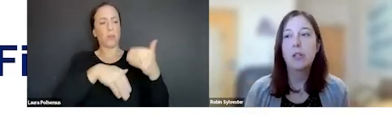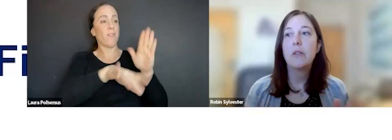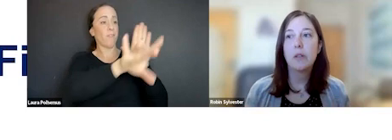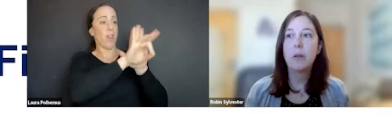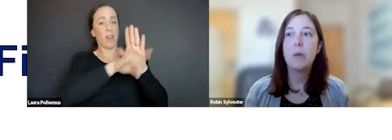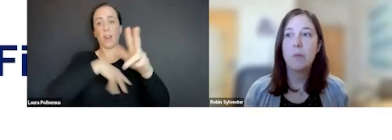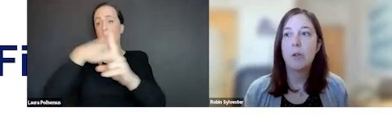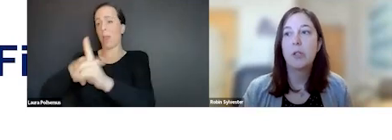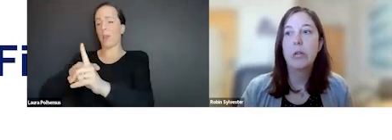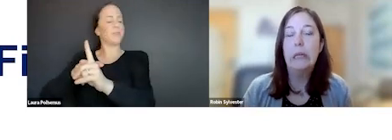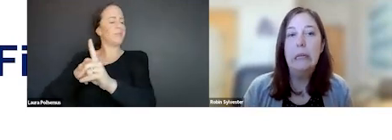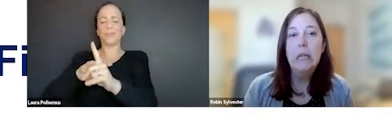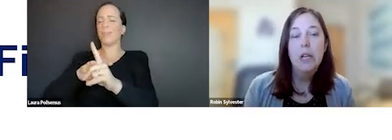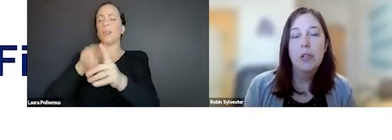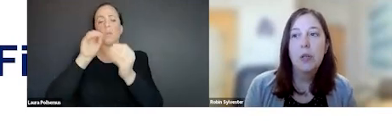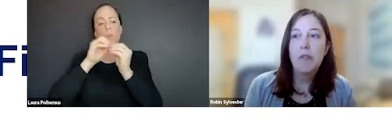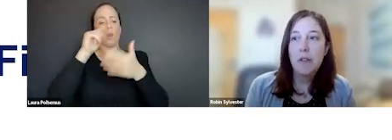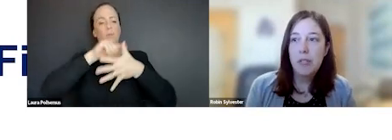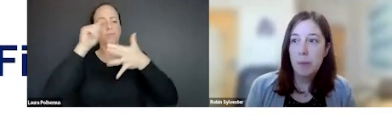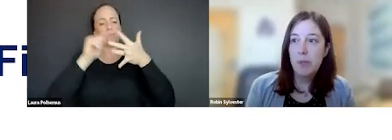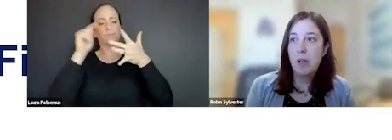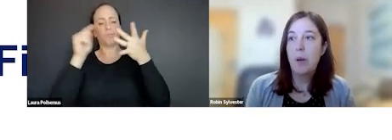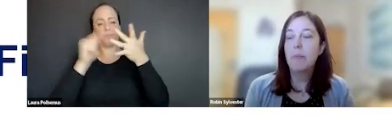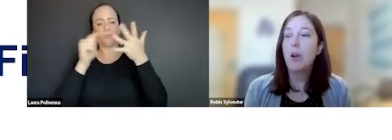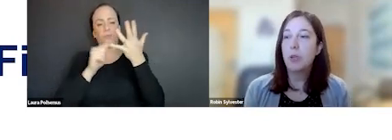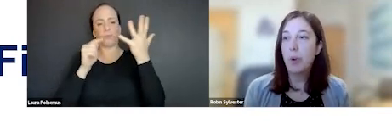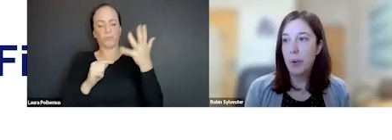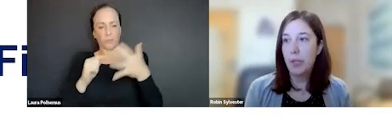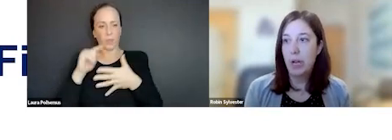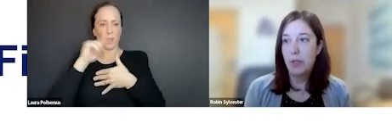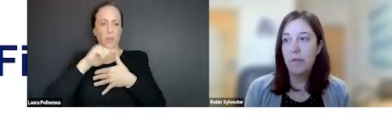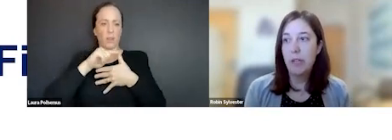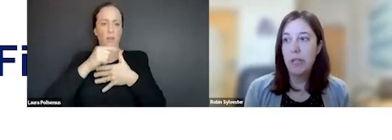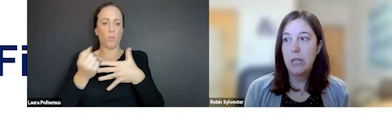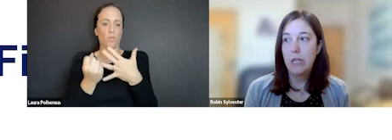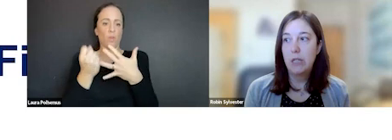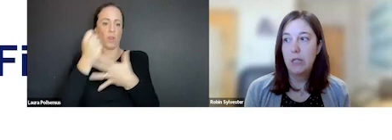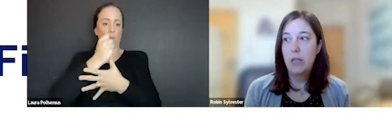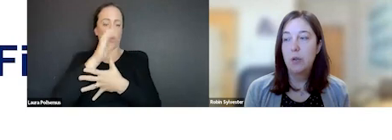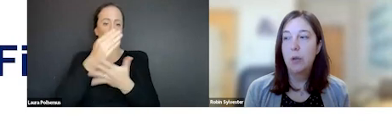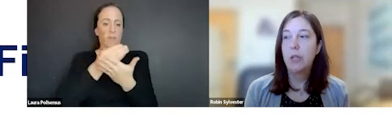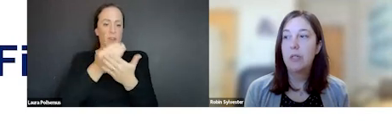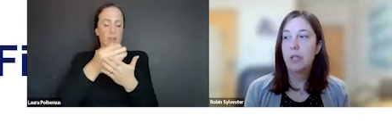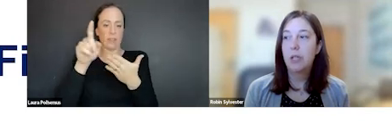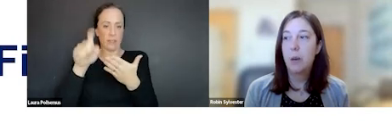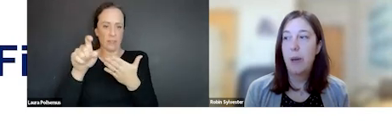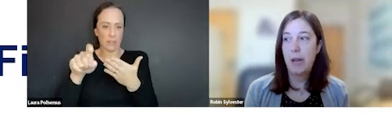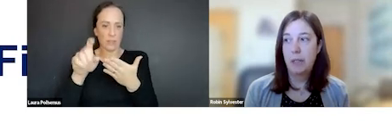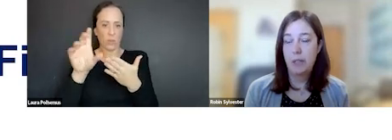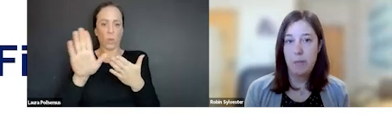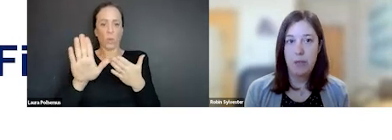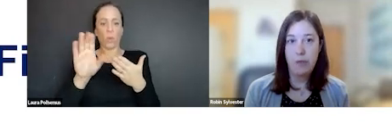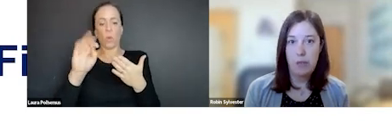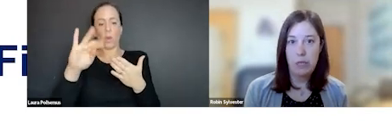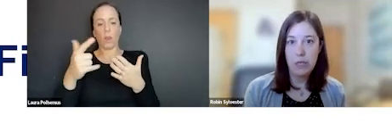but actually there's a little bit more to it. So the 5 steps are to prioritize your funding needs and your organization's